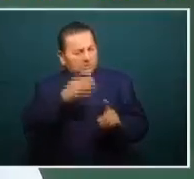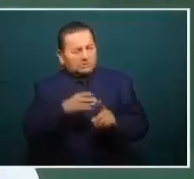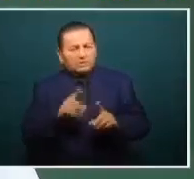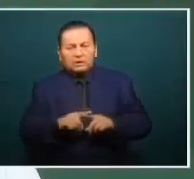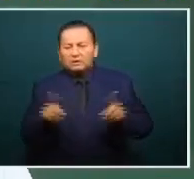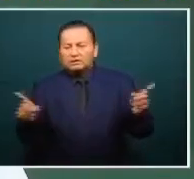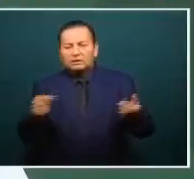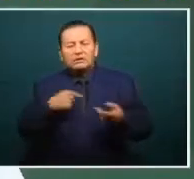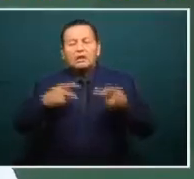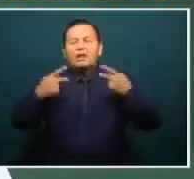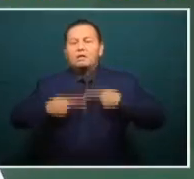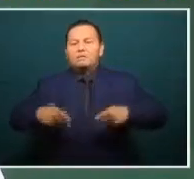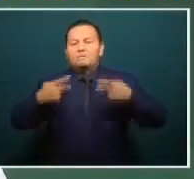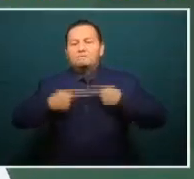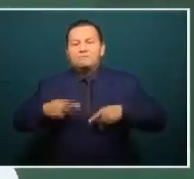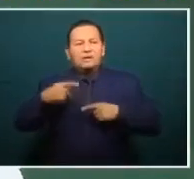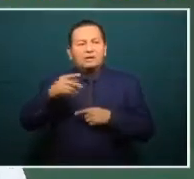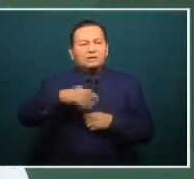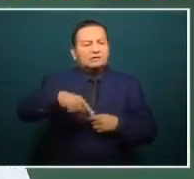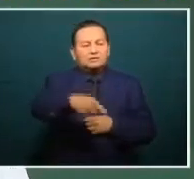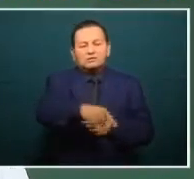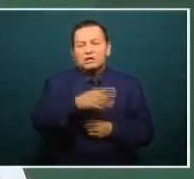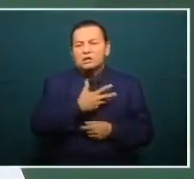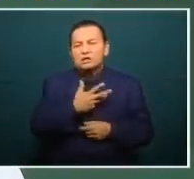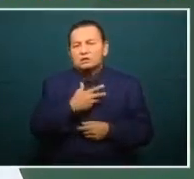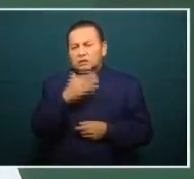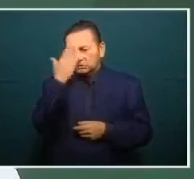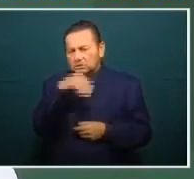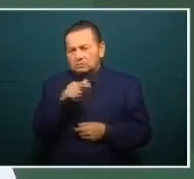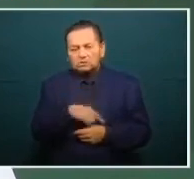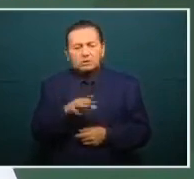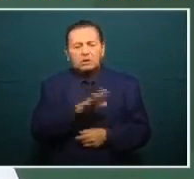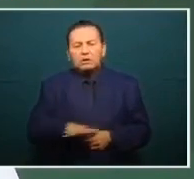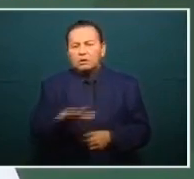But they need to change their focus from trying to do things by force.